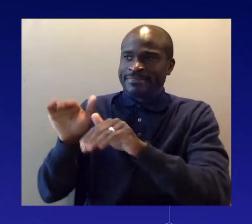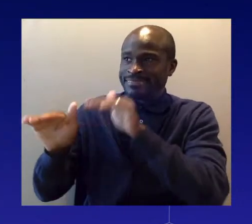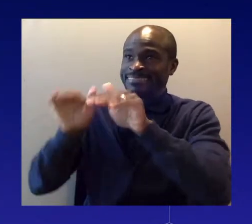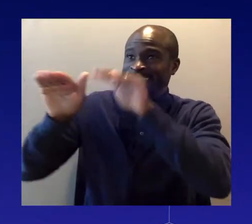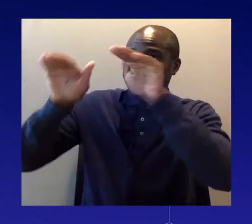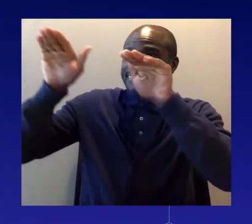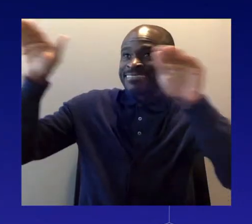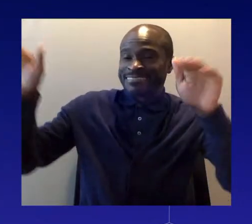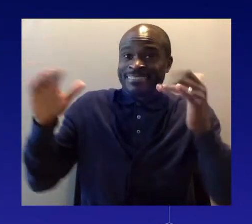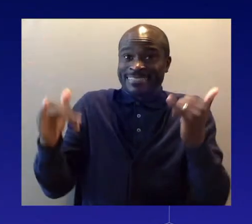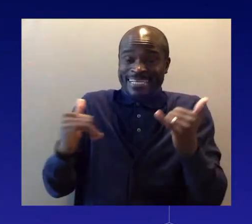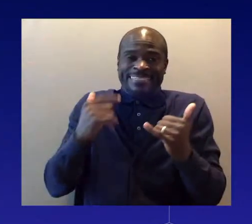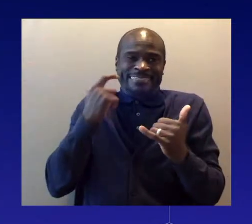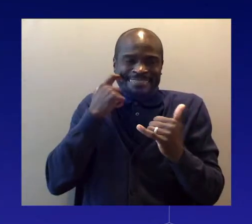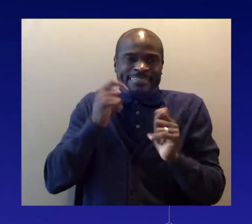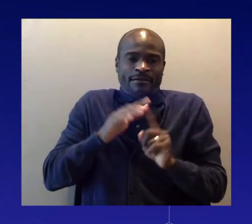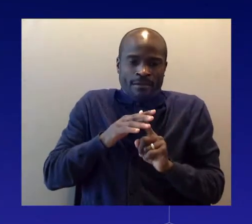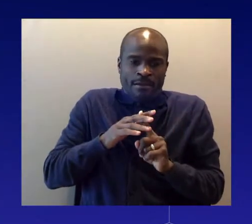administration.